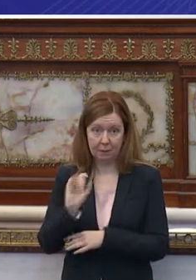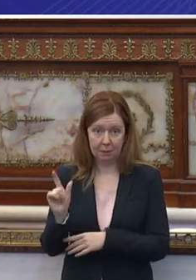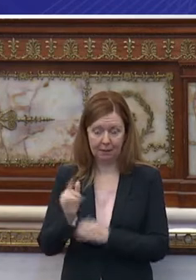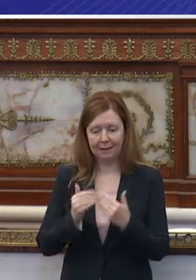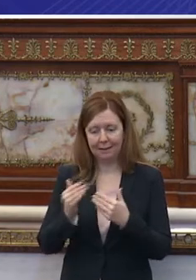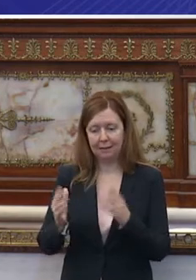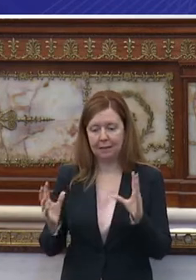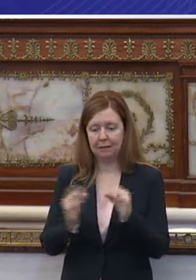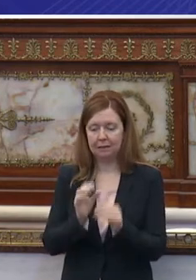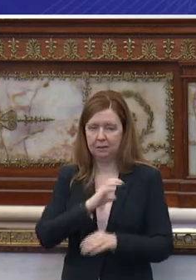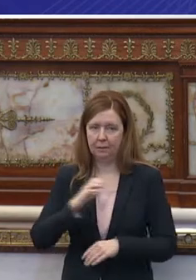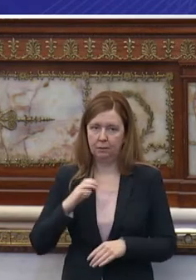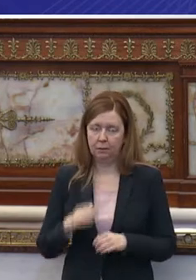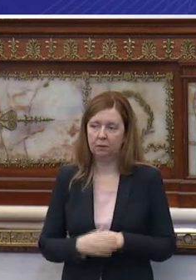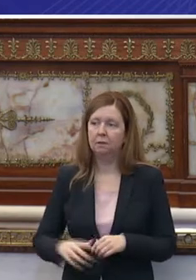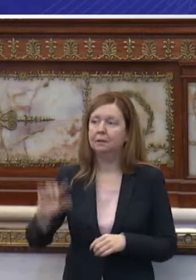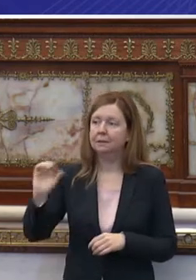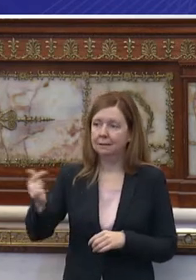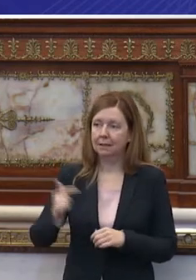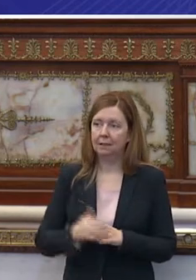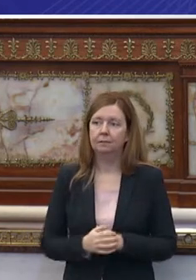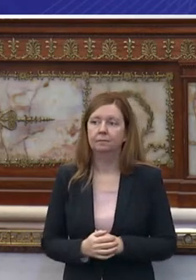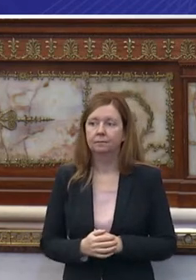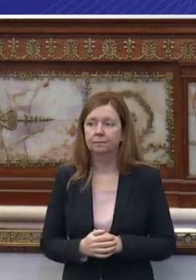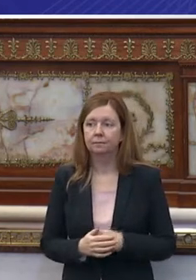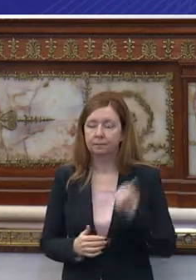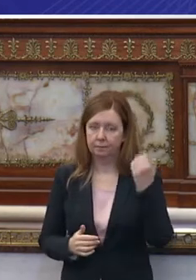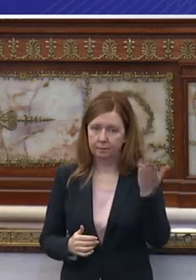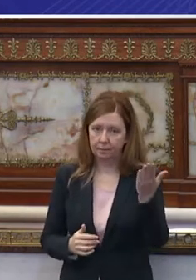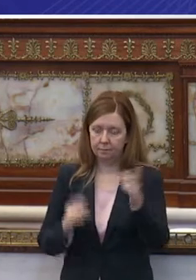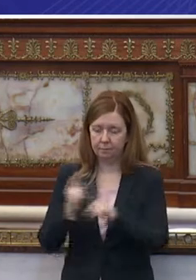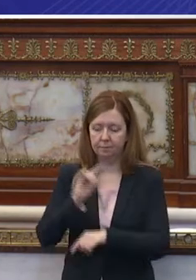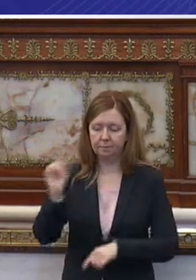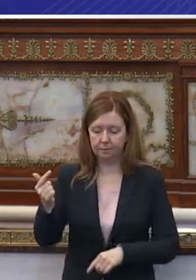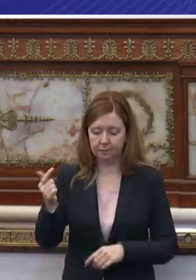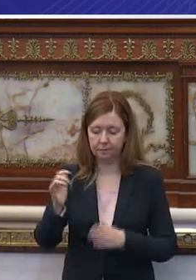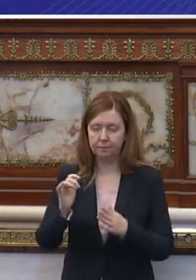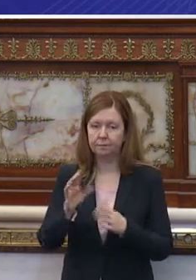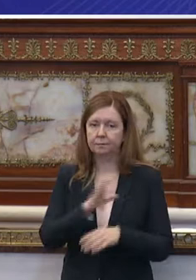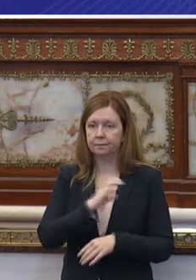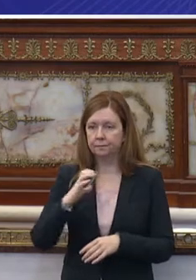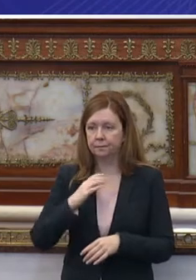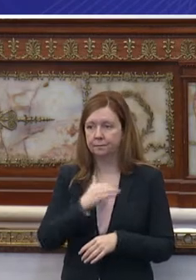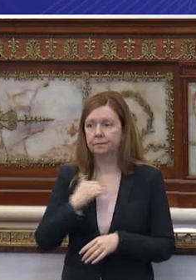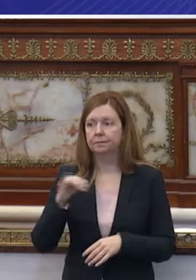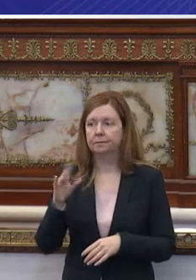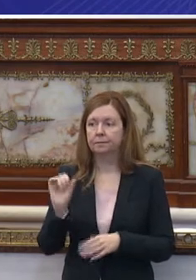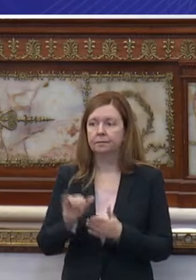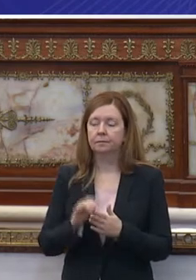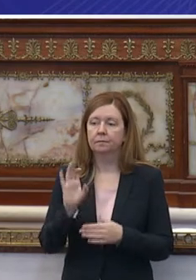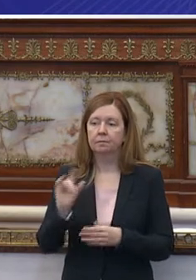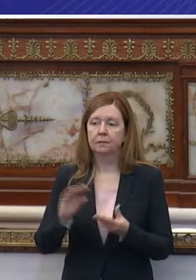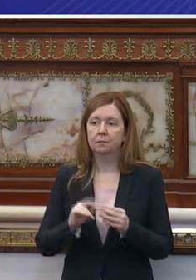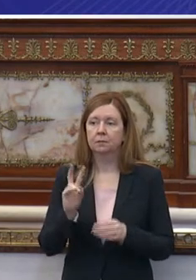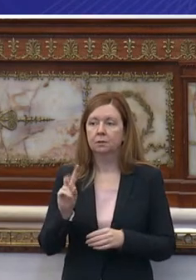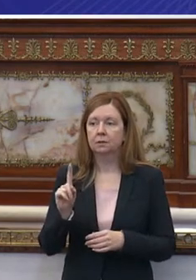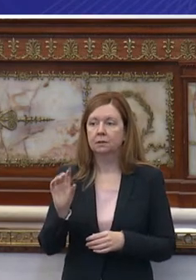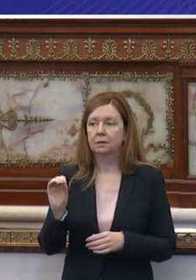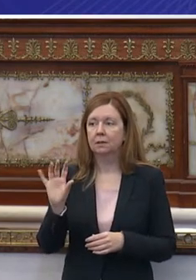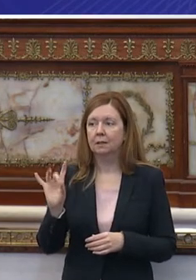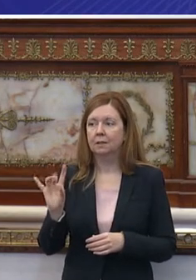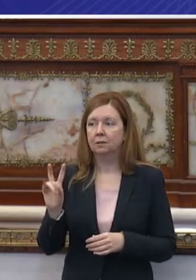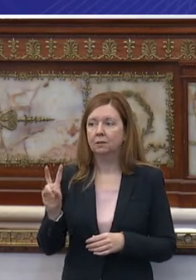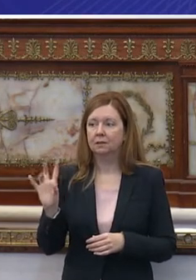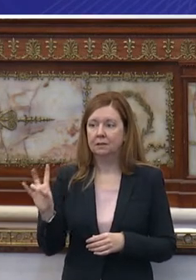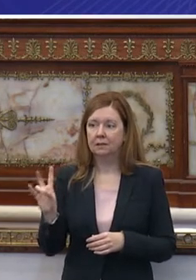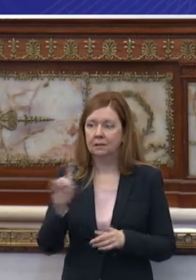at the next session of council. Second. It has been moved and properly seconded by Councilmember Jones that Bill Number